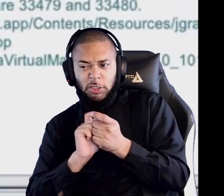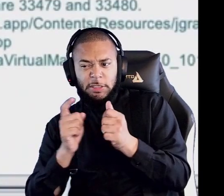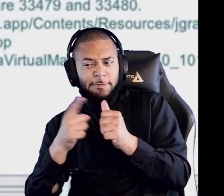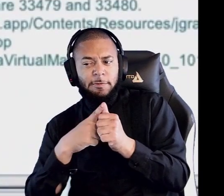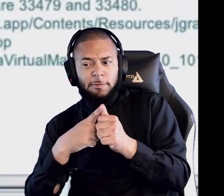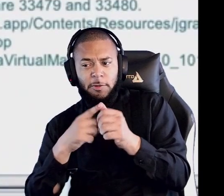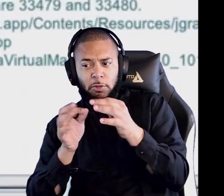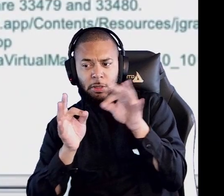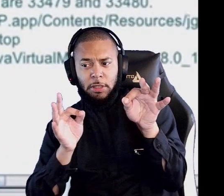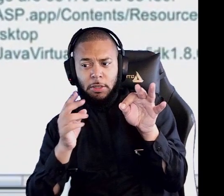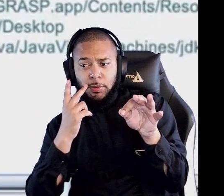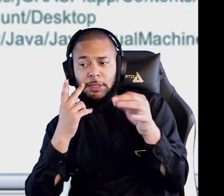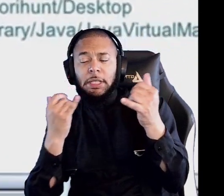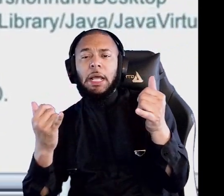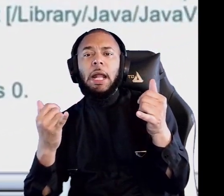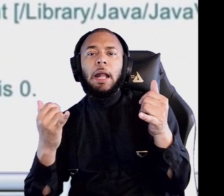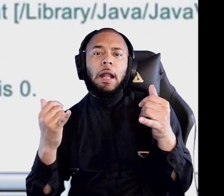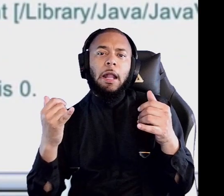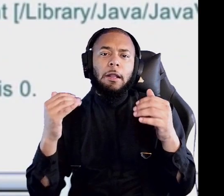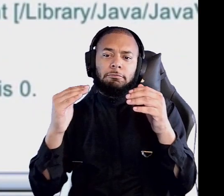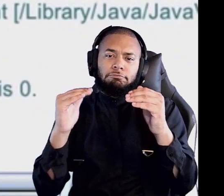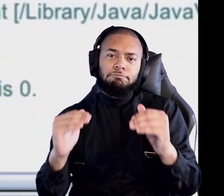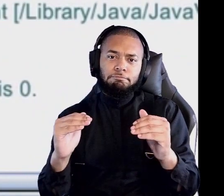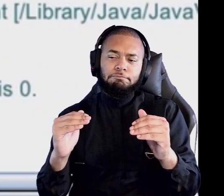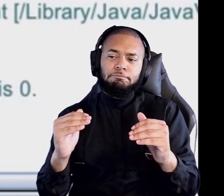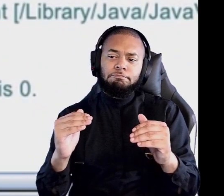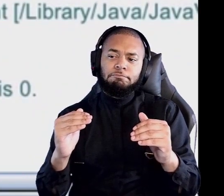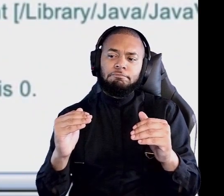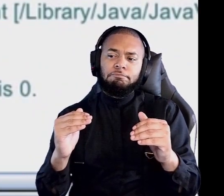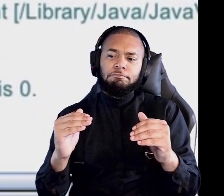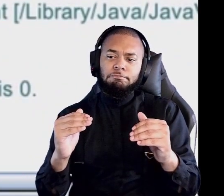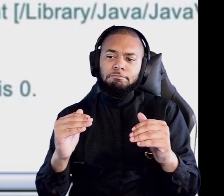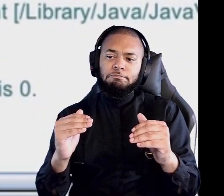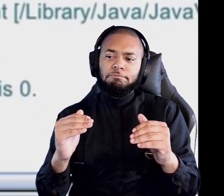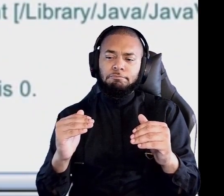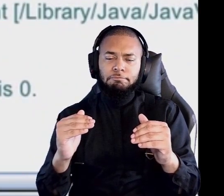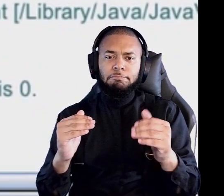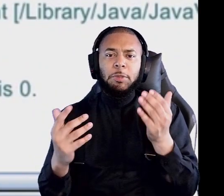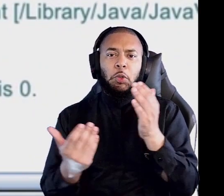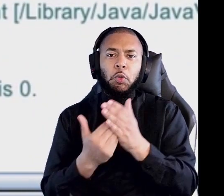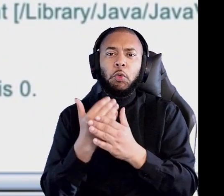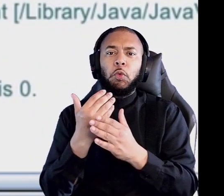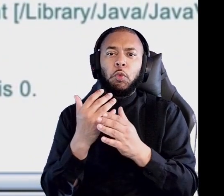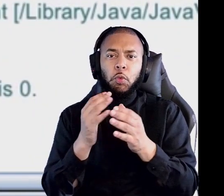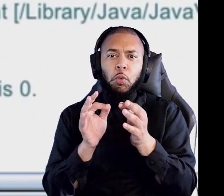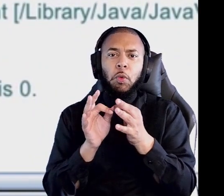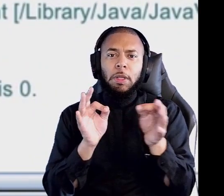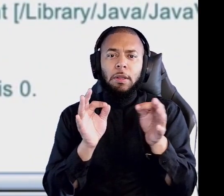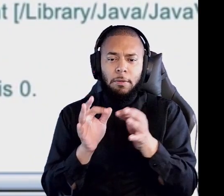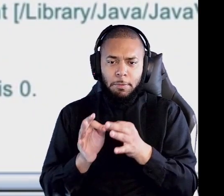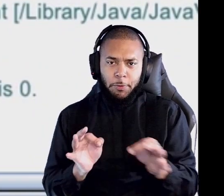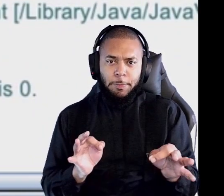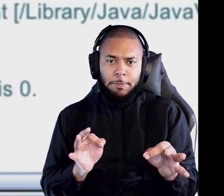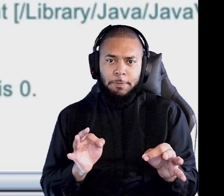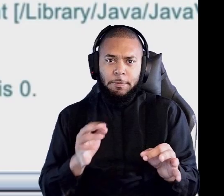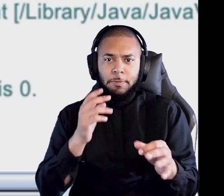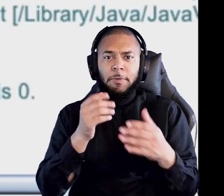line, notice now it says, yay, I am programming, but then it put in a whole new line before it said,